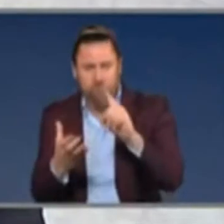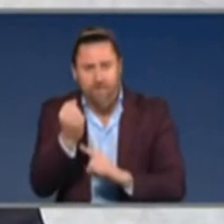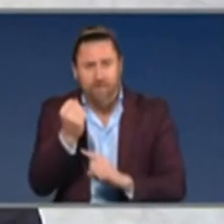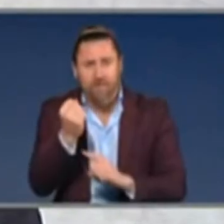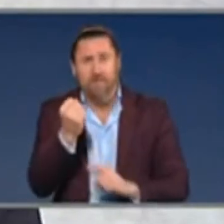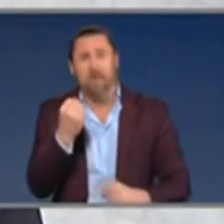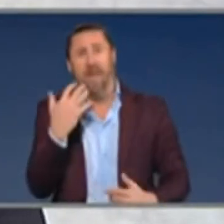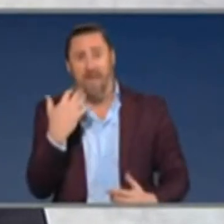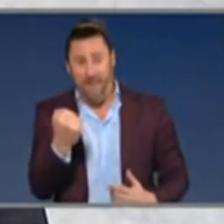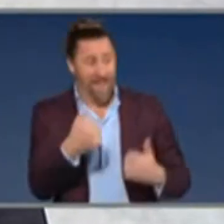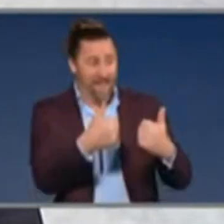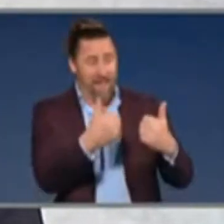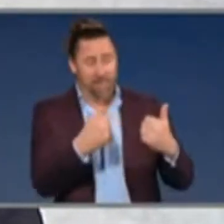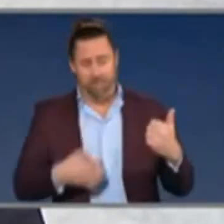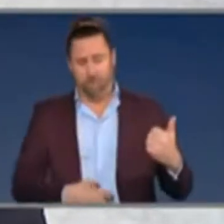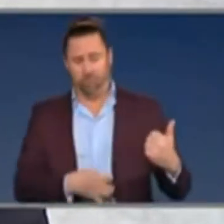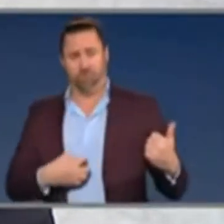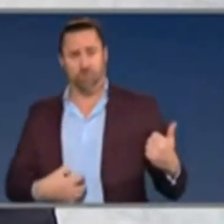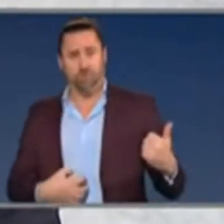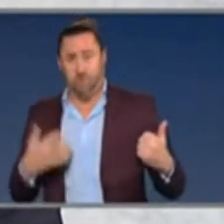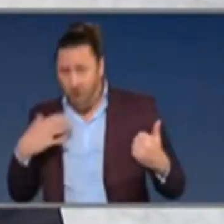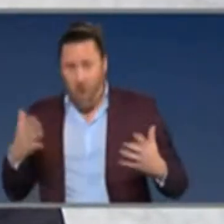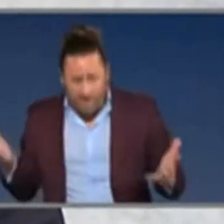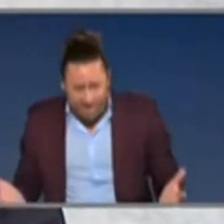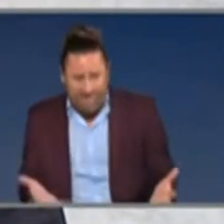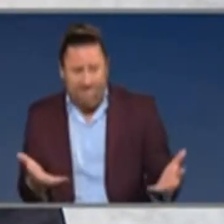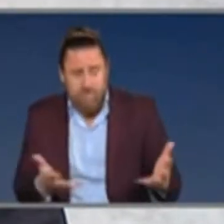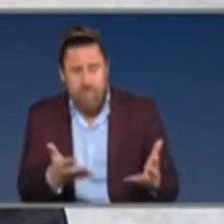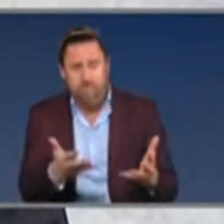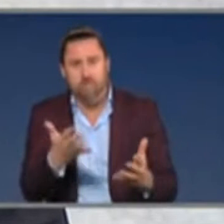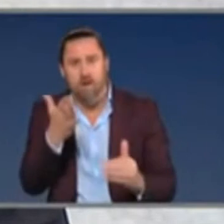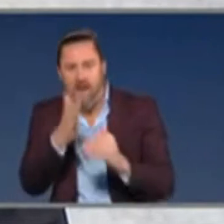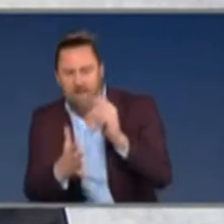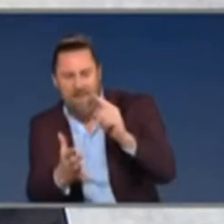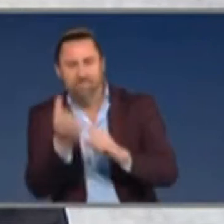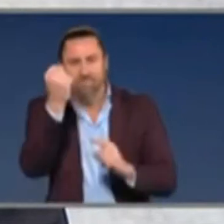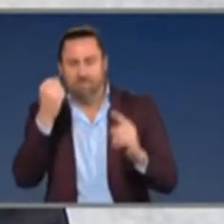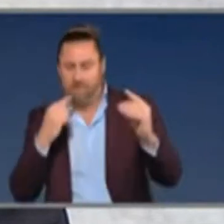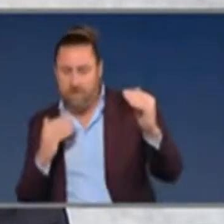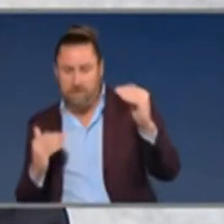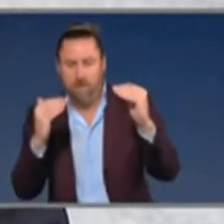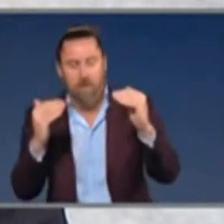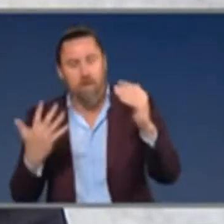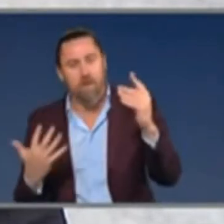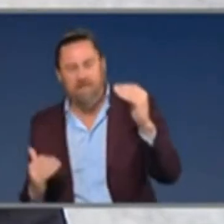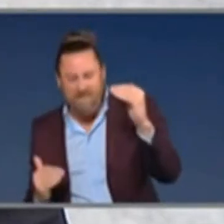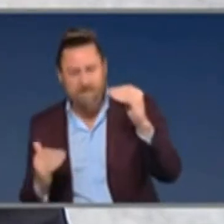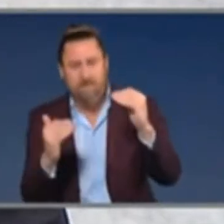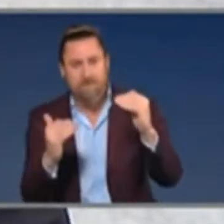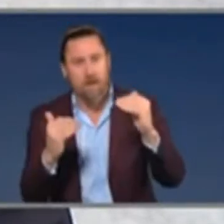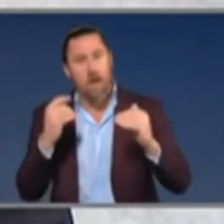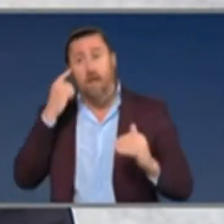frustration that goes along with the lack of progress in this area. What I think is different about